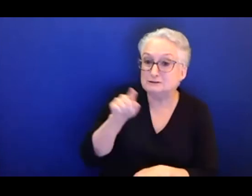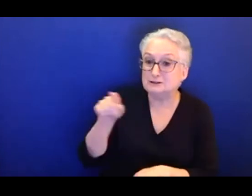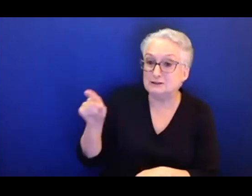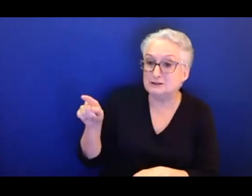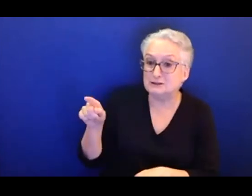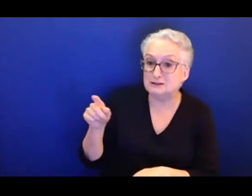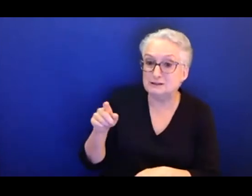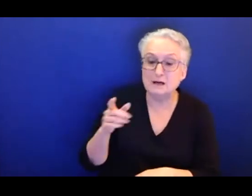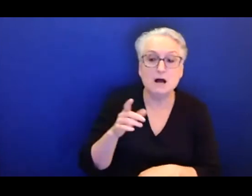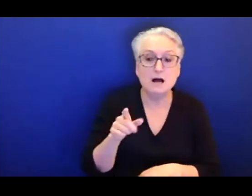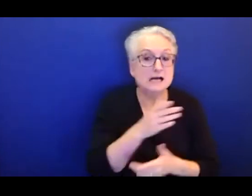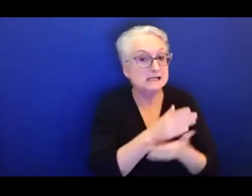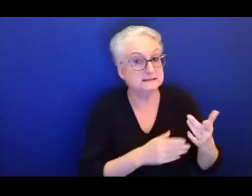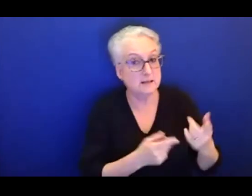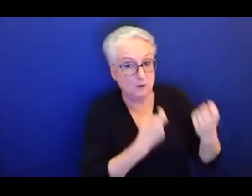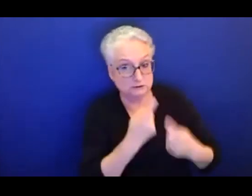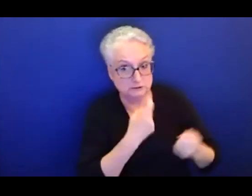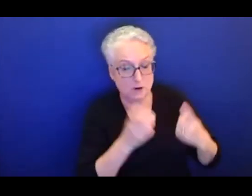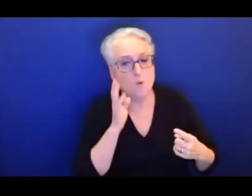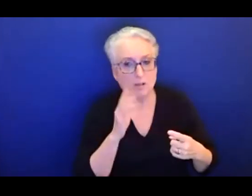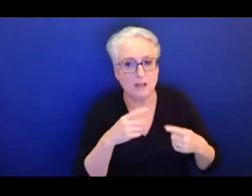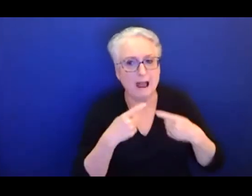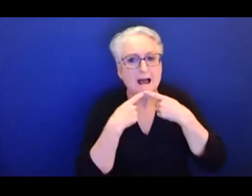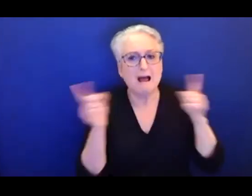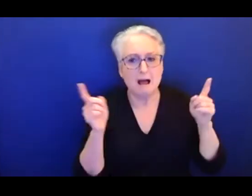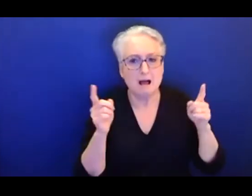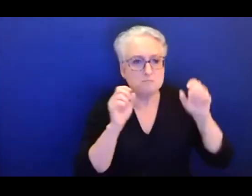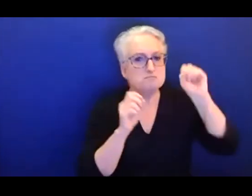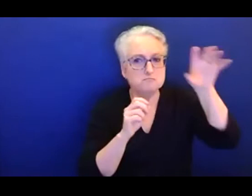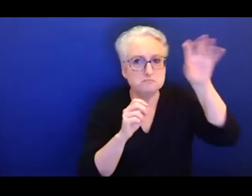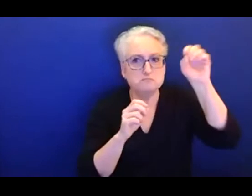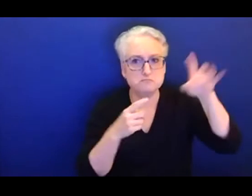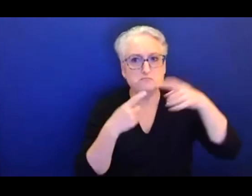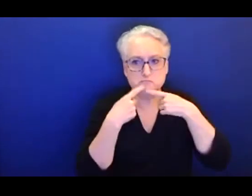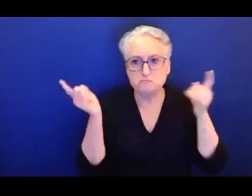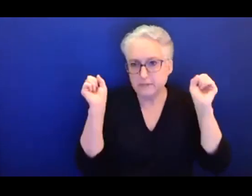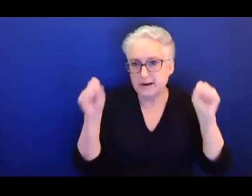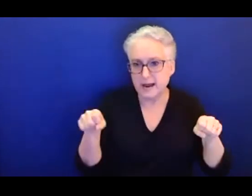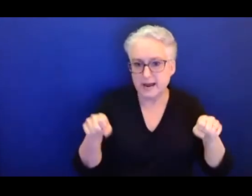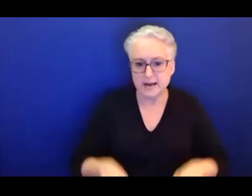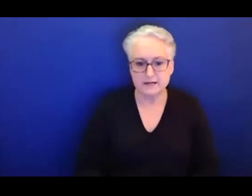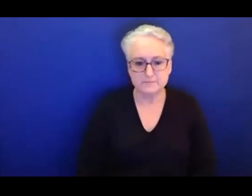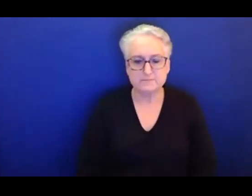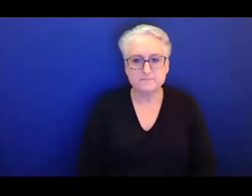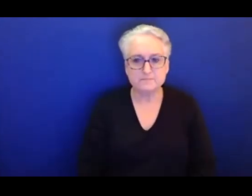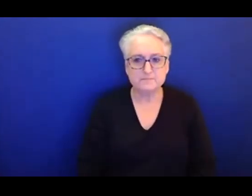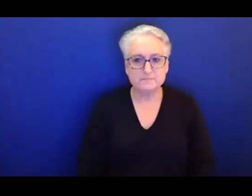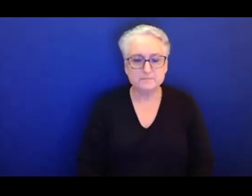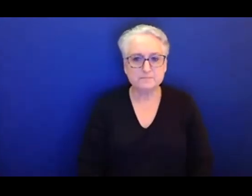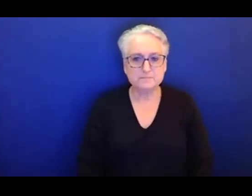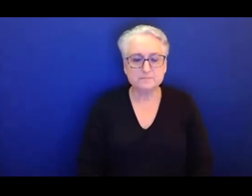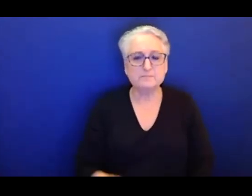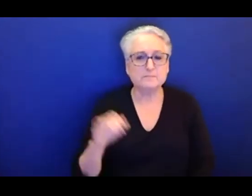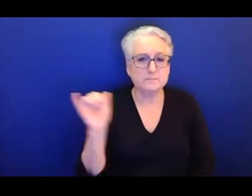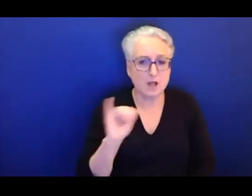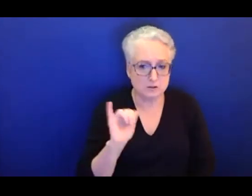can request to speak into the meeting. So there's two ways you can do that. If you have joined and you're on the